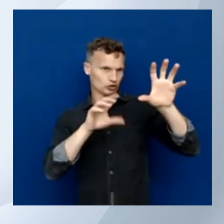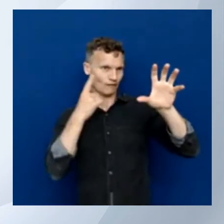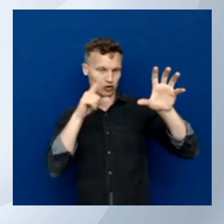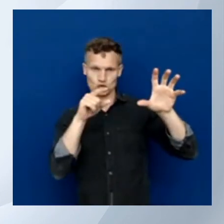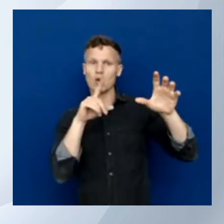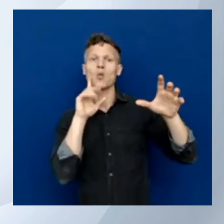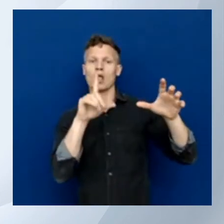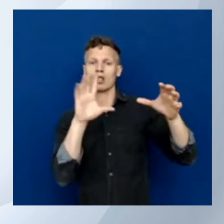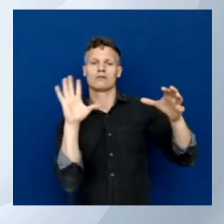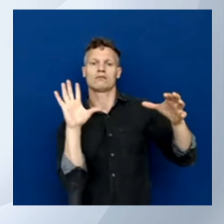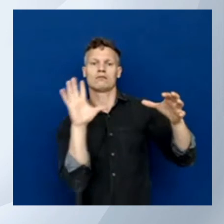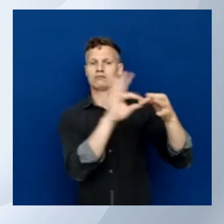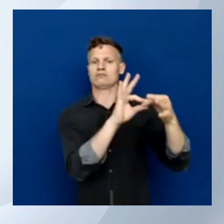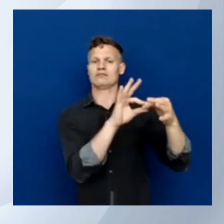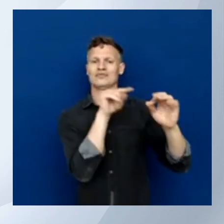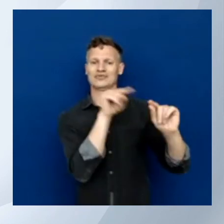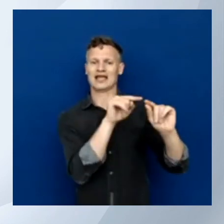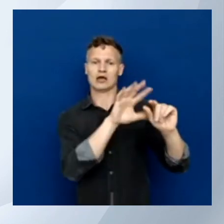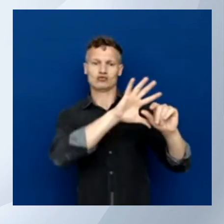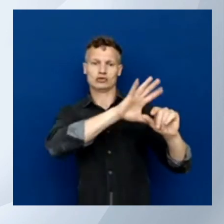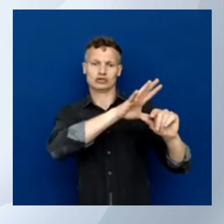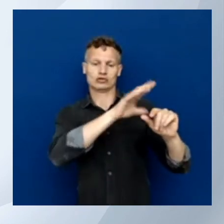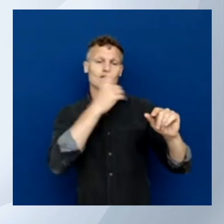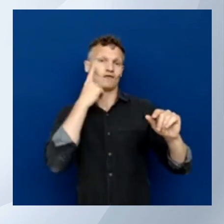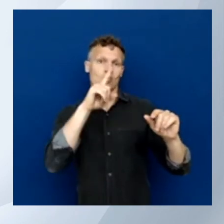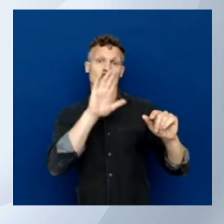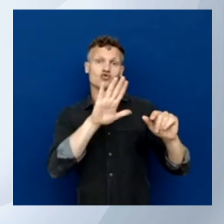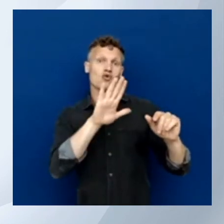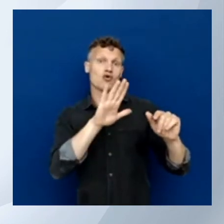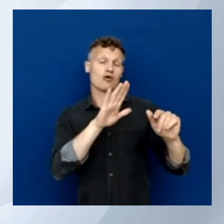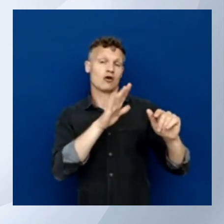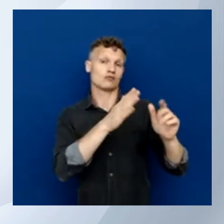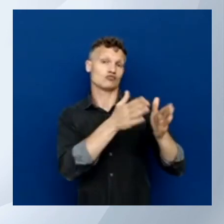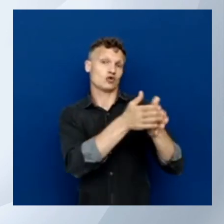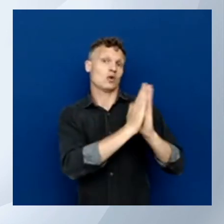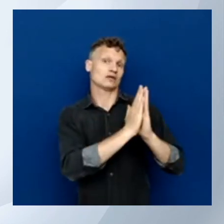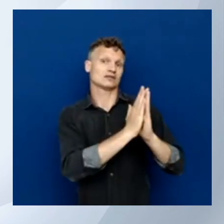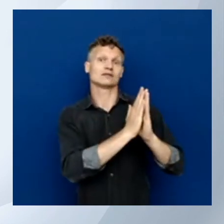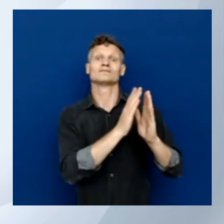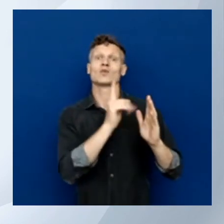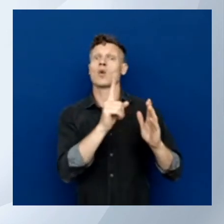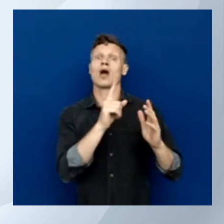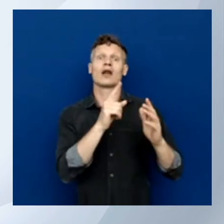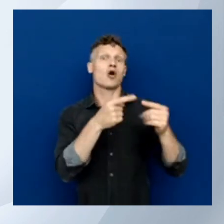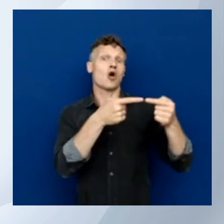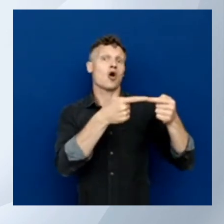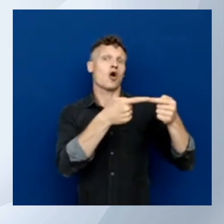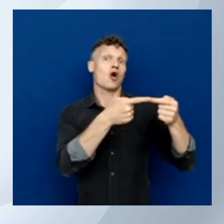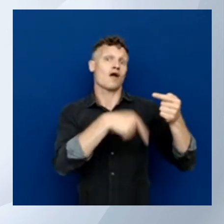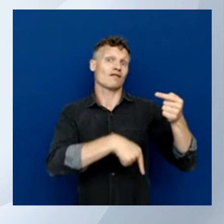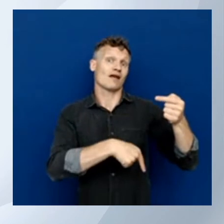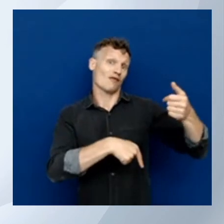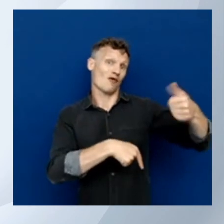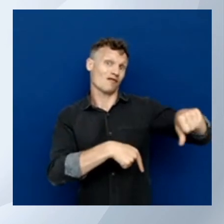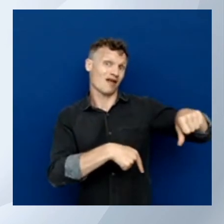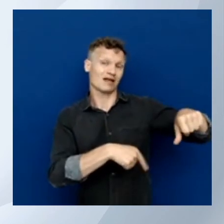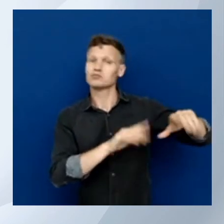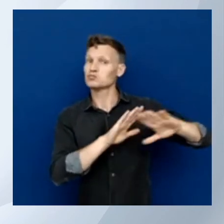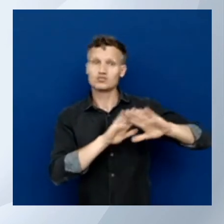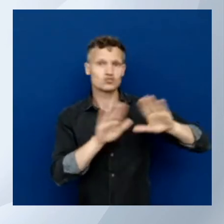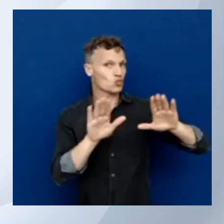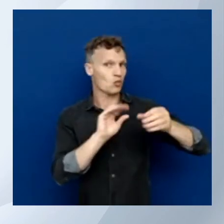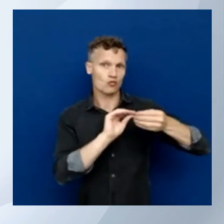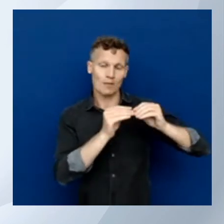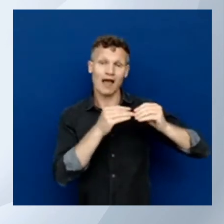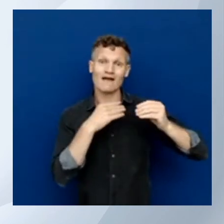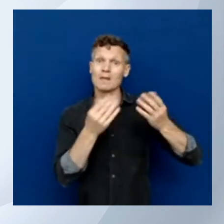region to service your request. If one of them goes offline, that's not a problem. If you've got multiple primaries, again, that's